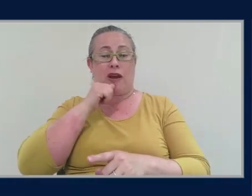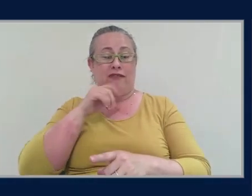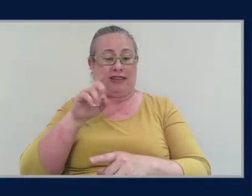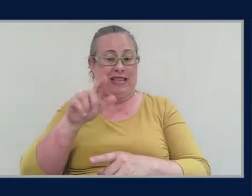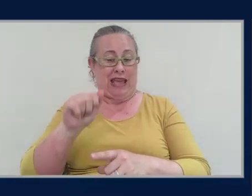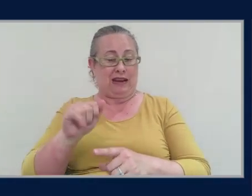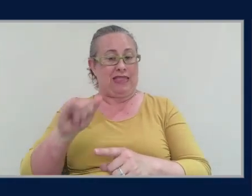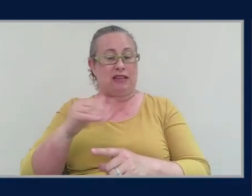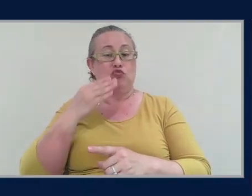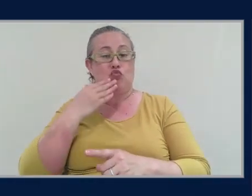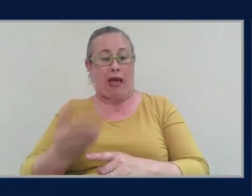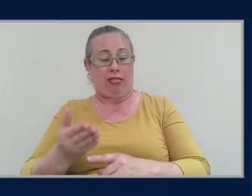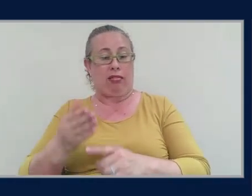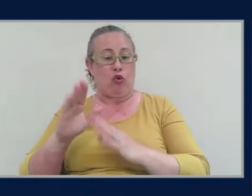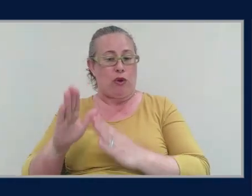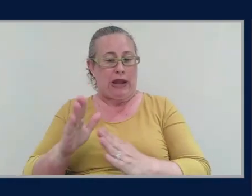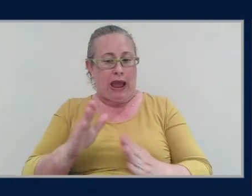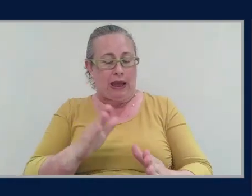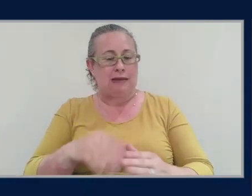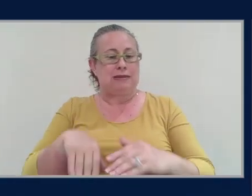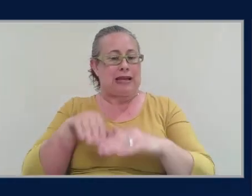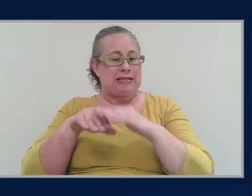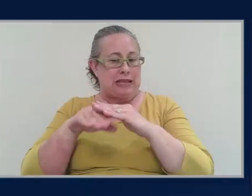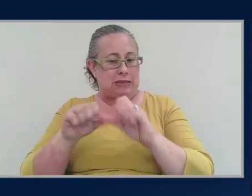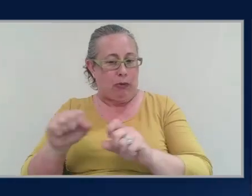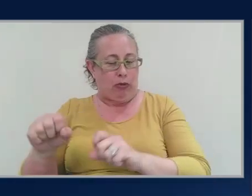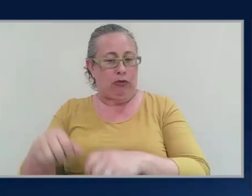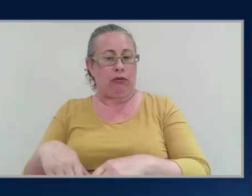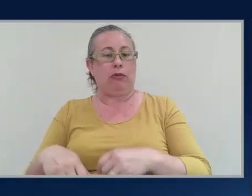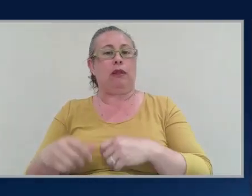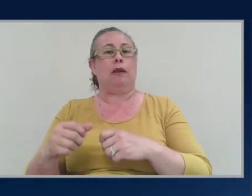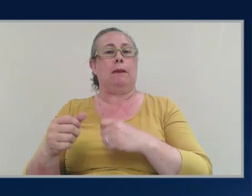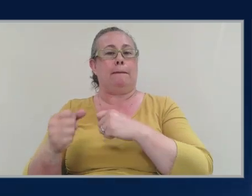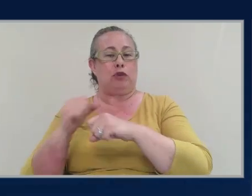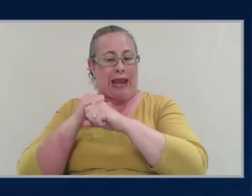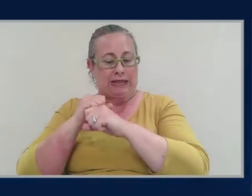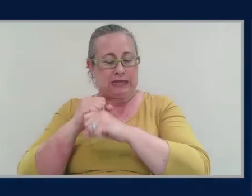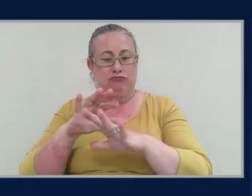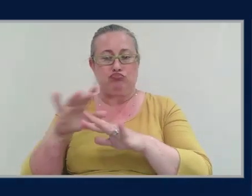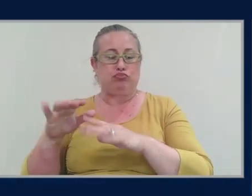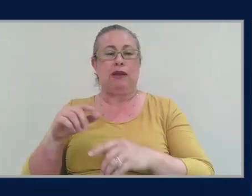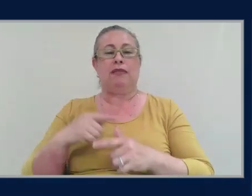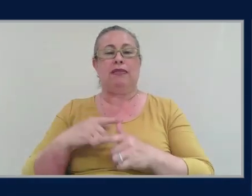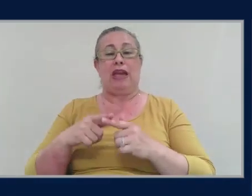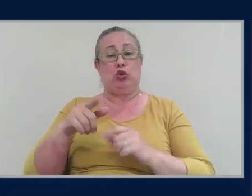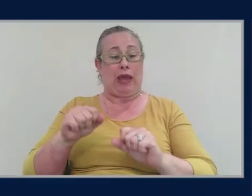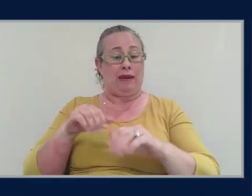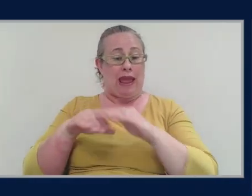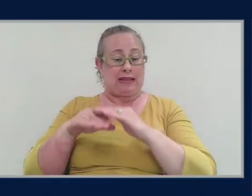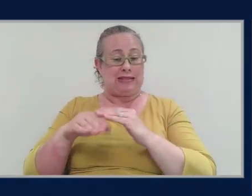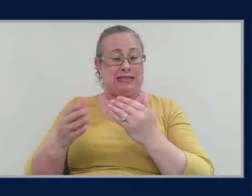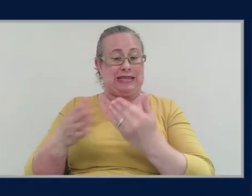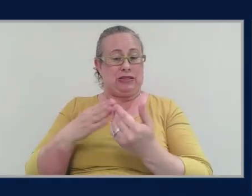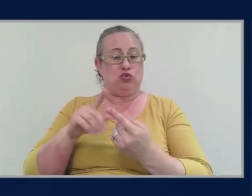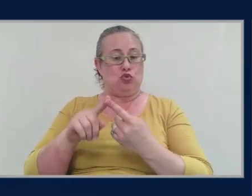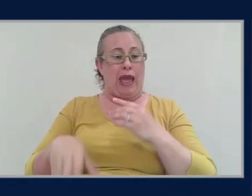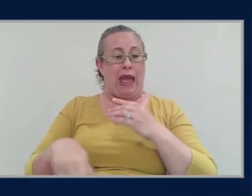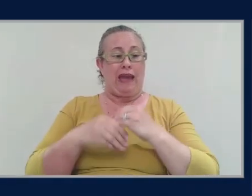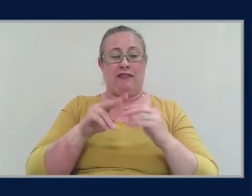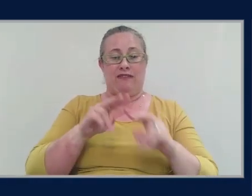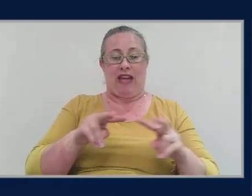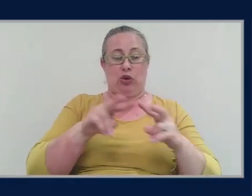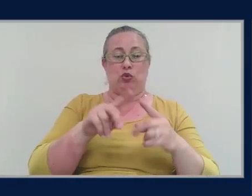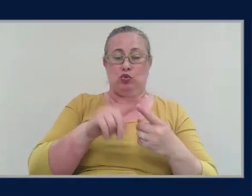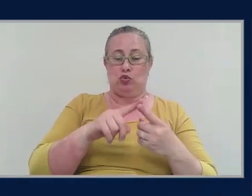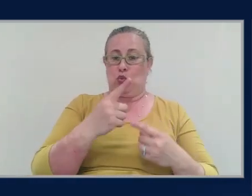as John was saying, right, and accessible in a data lake and protected and all of that stuff, you can access it easily to add value to one of these high